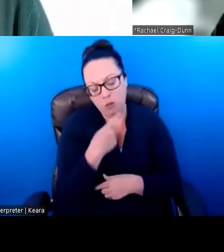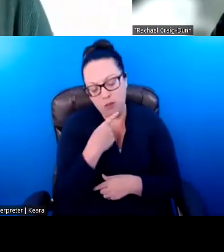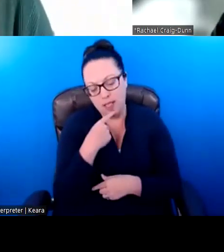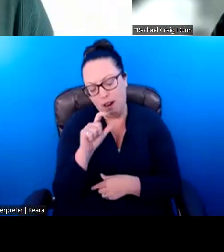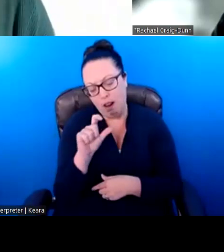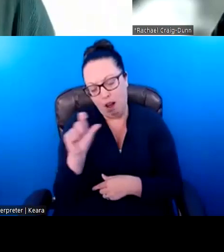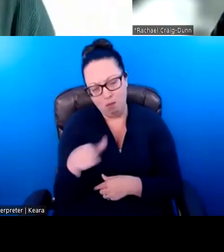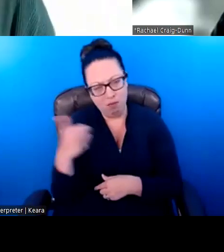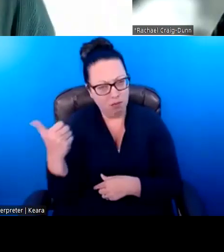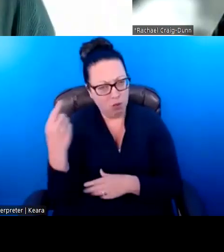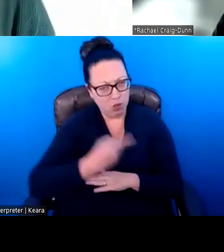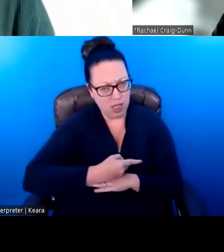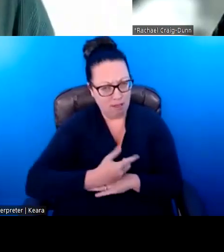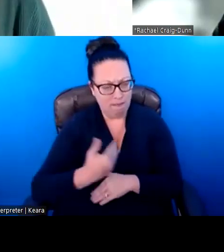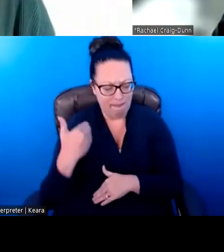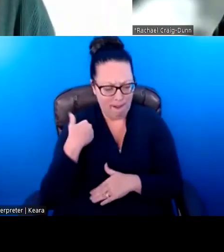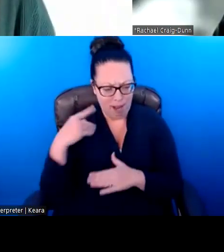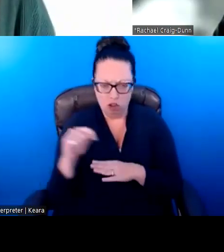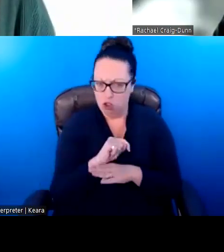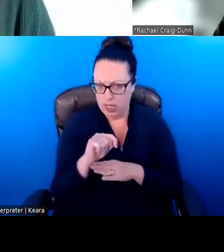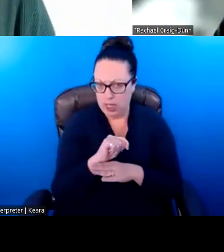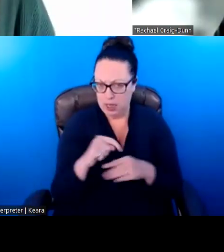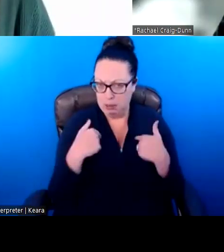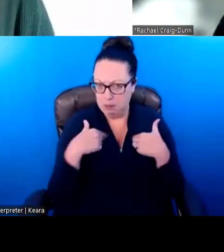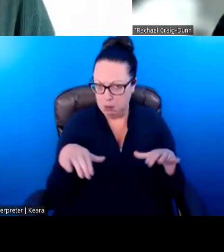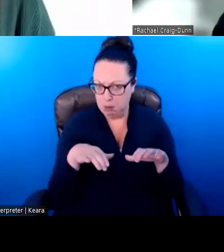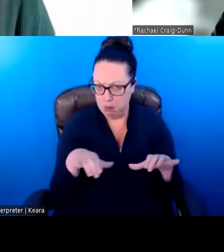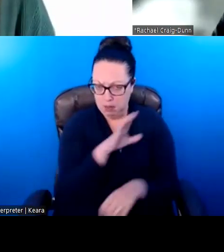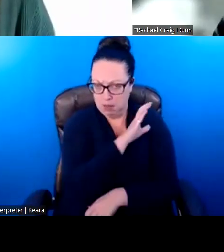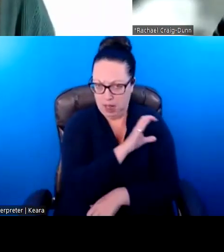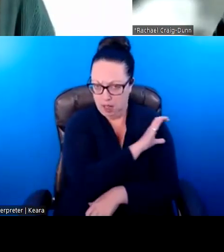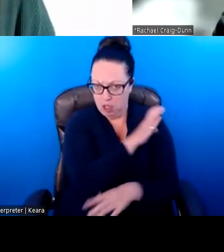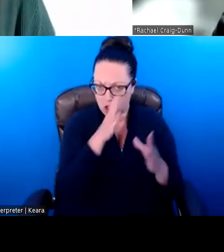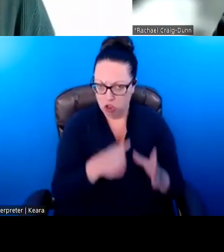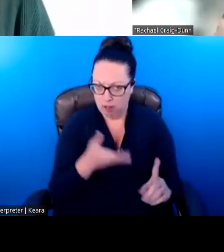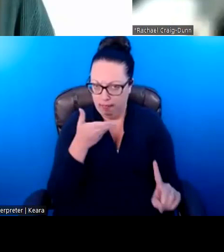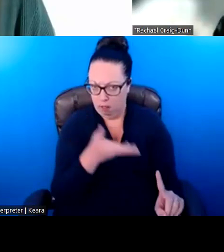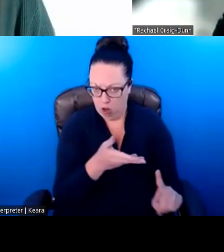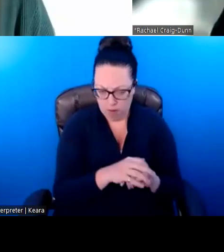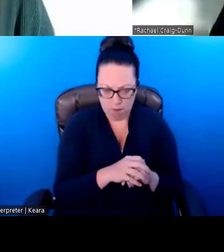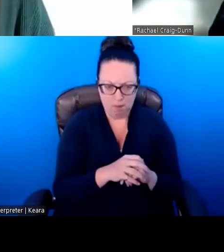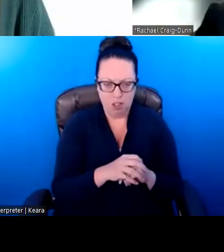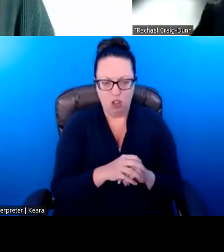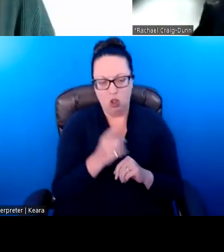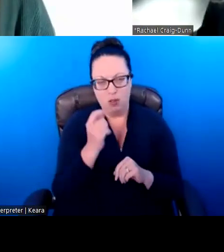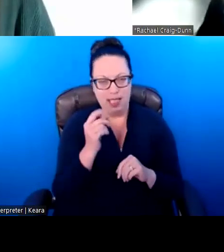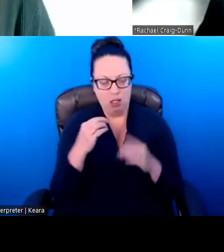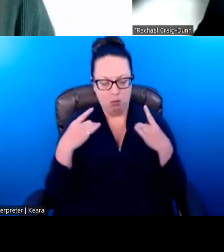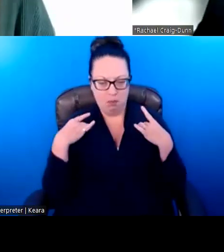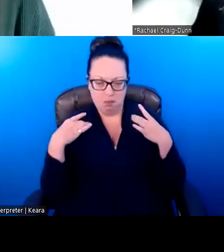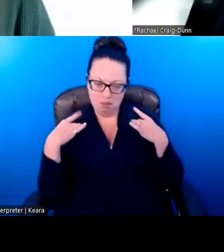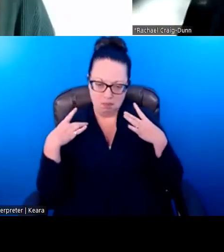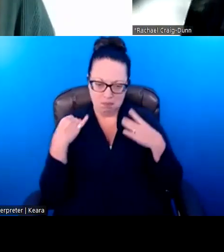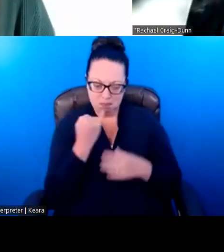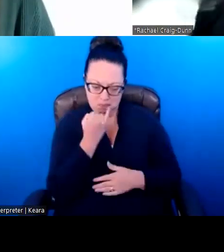had a training I was doing, and I had a clinician in there, and she was very kind of standoffish in the beginning. And she was like,